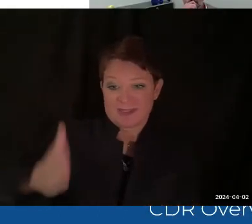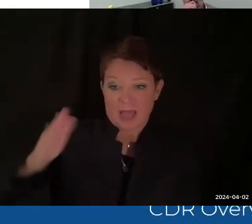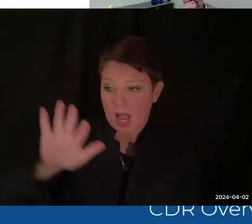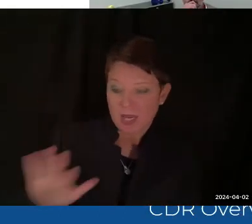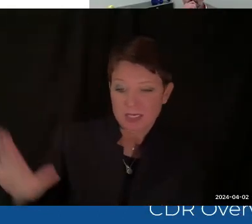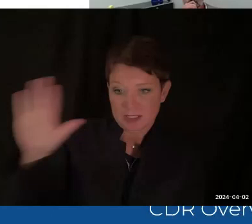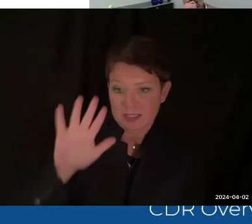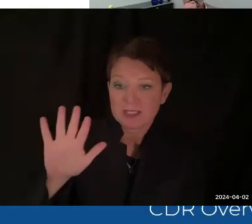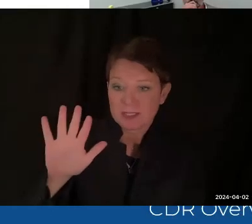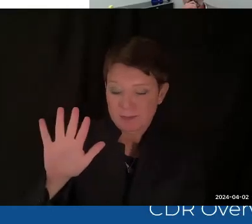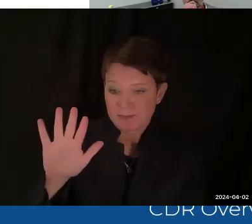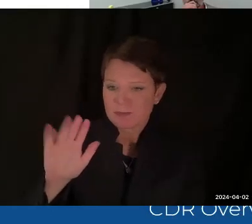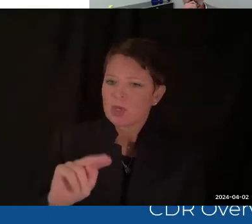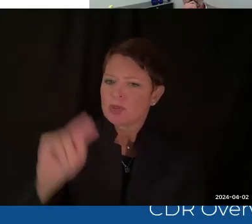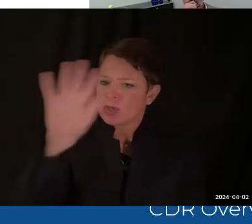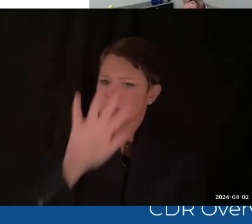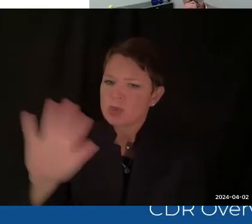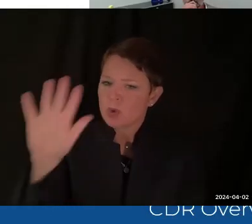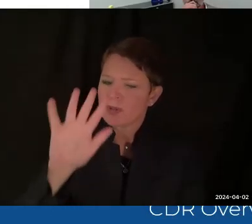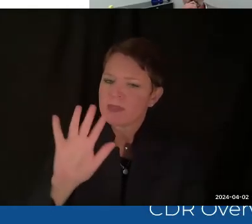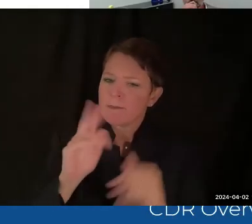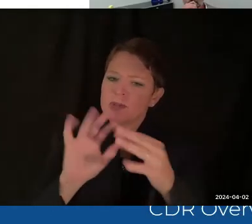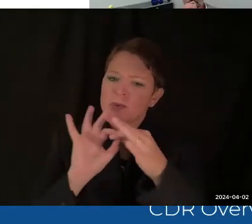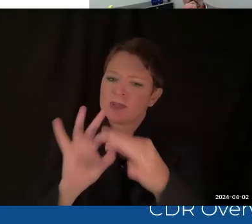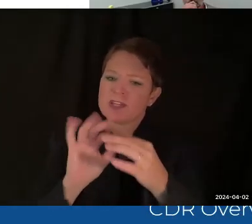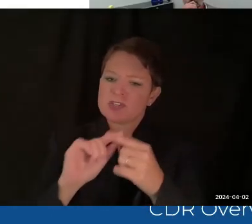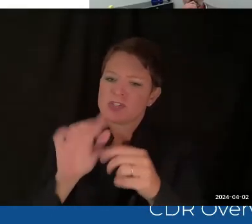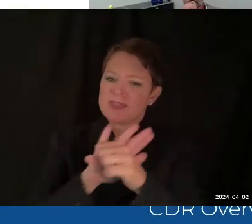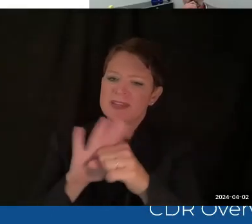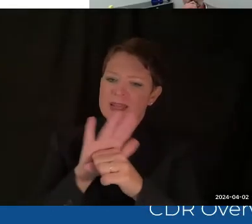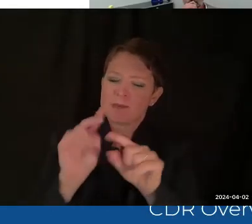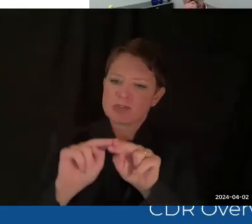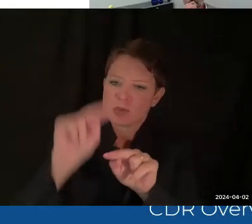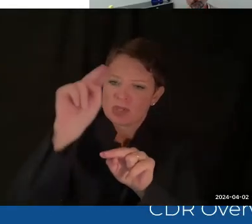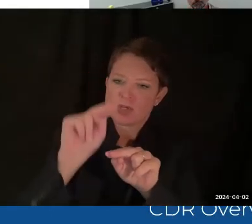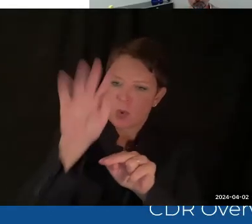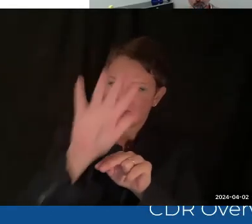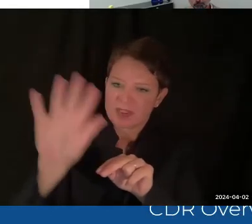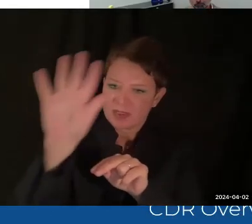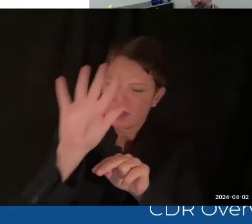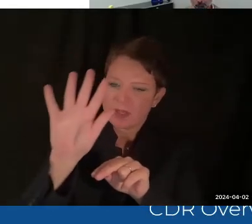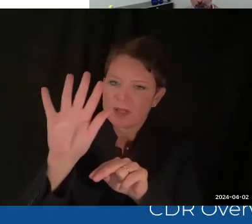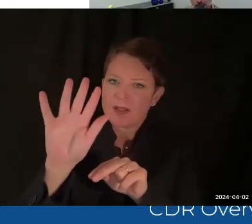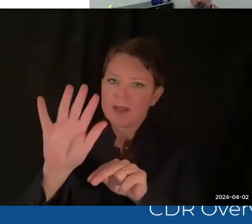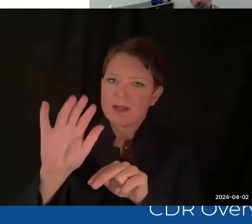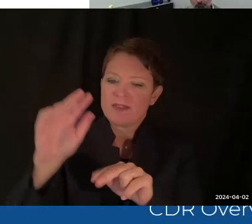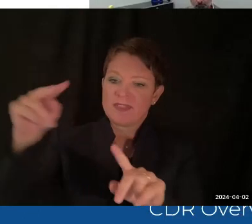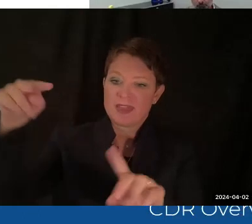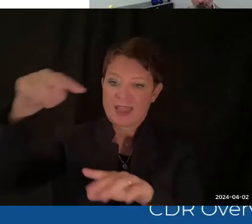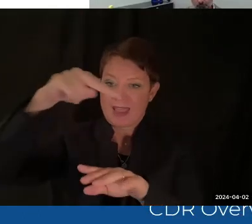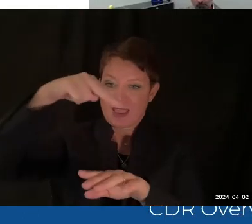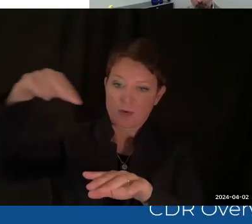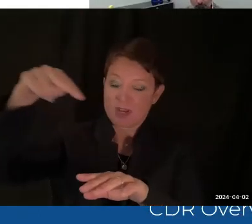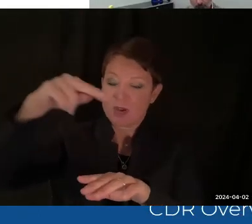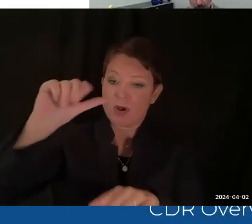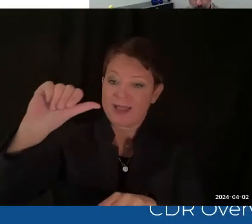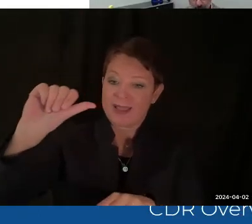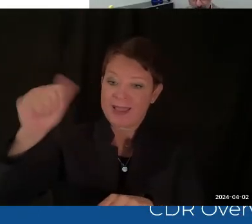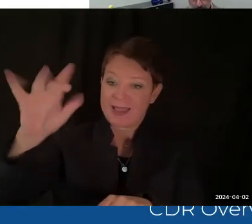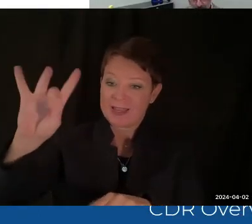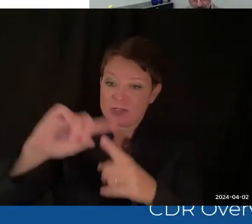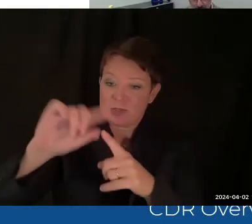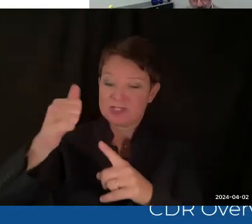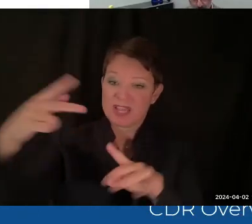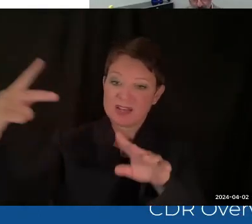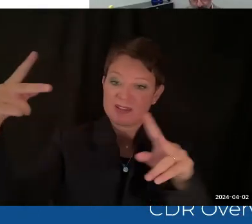complex. What is the building's relationships to its neighbors to the north? Currently, the aerial views on pages 8 to 10 crop out most